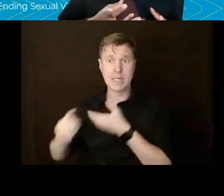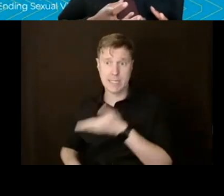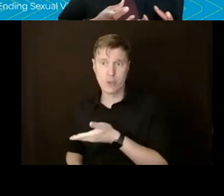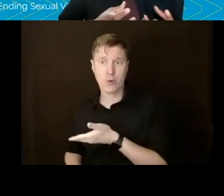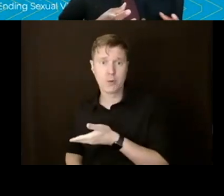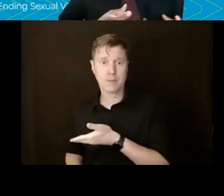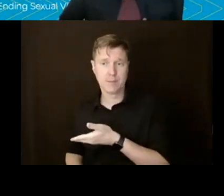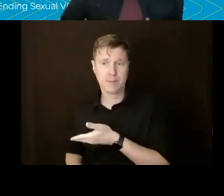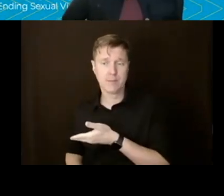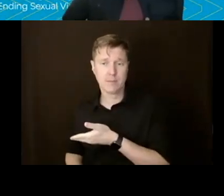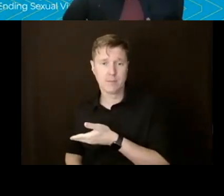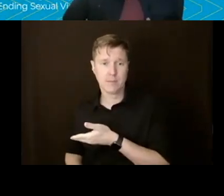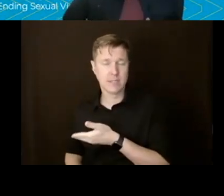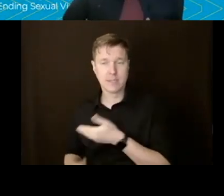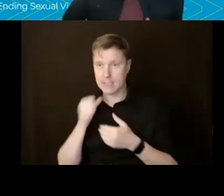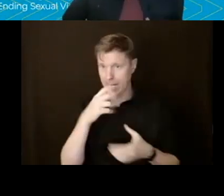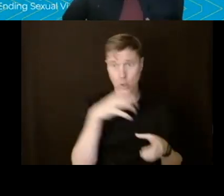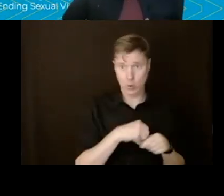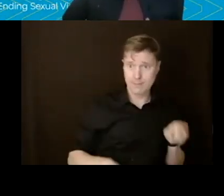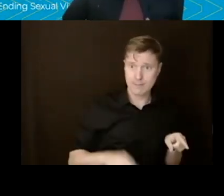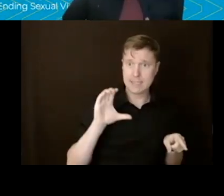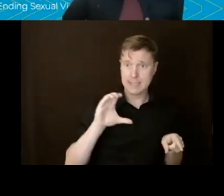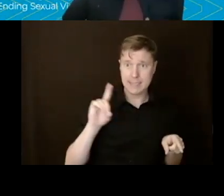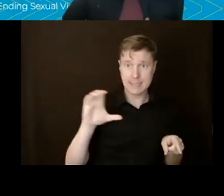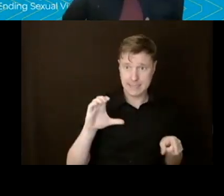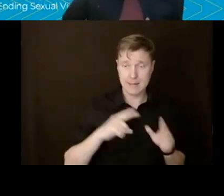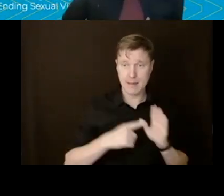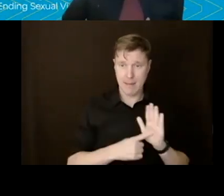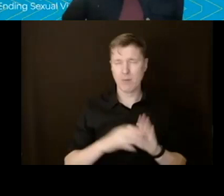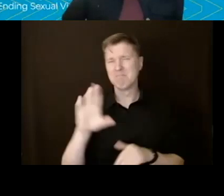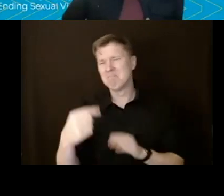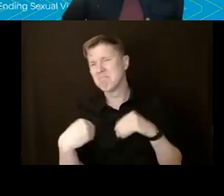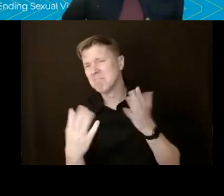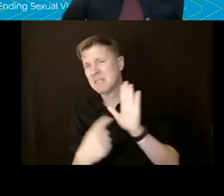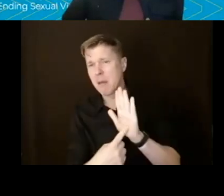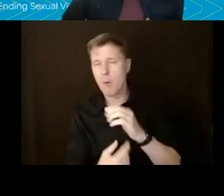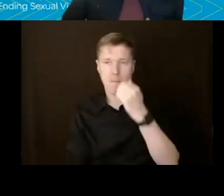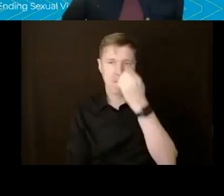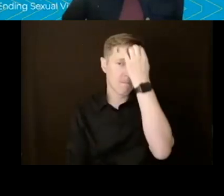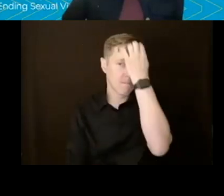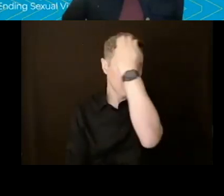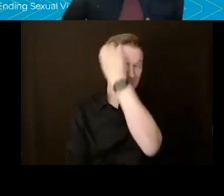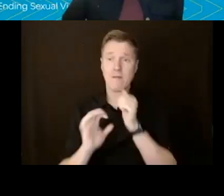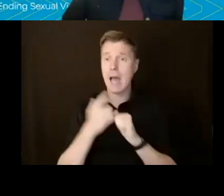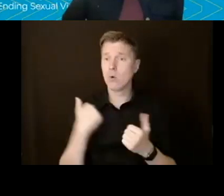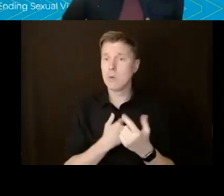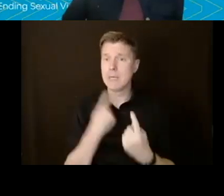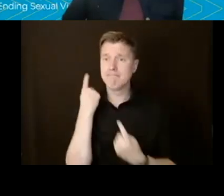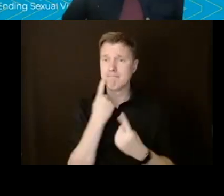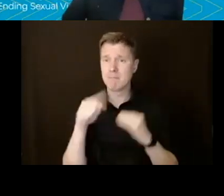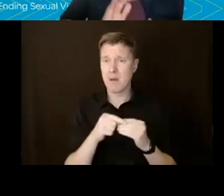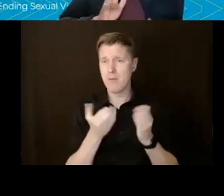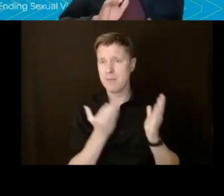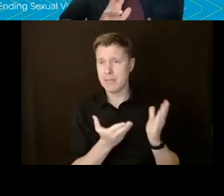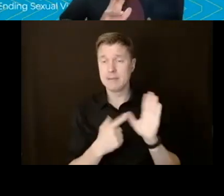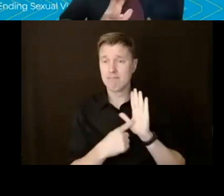ecosystem, right, that we inhabit. So let me give you an example of how we think about this model,